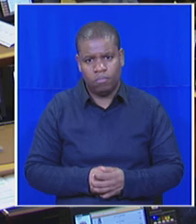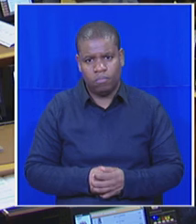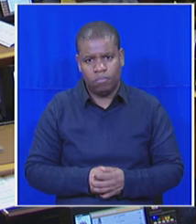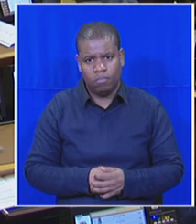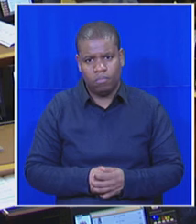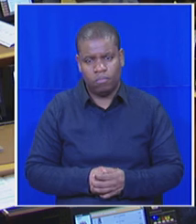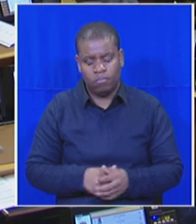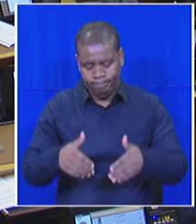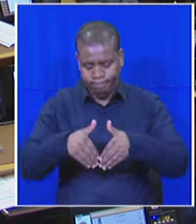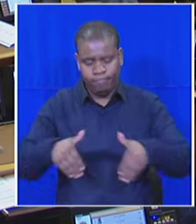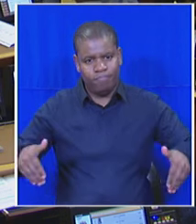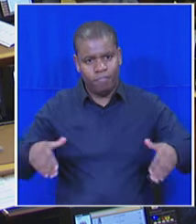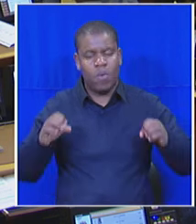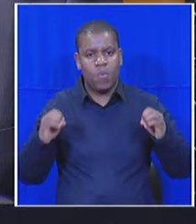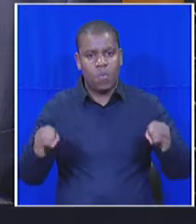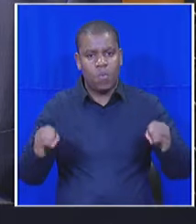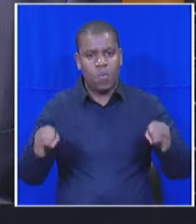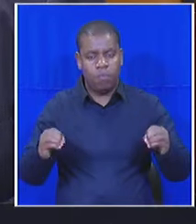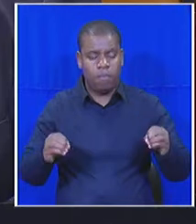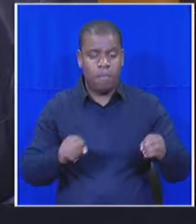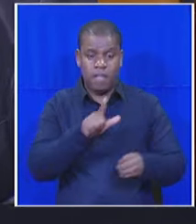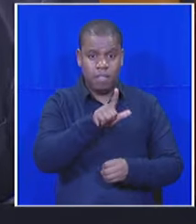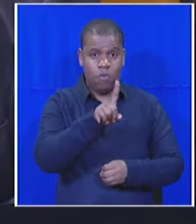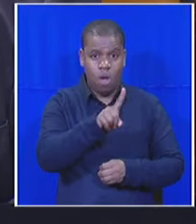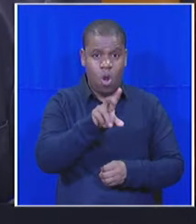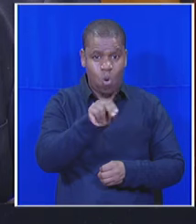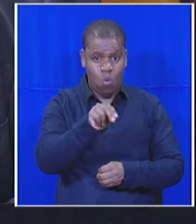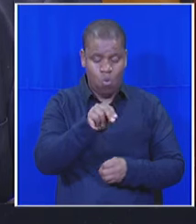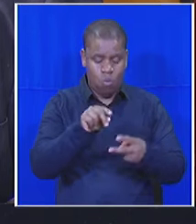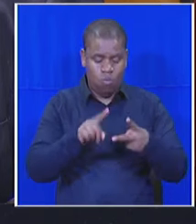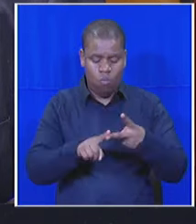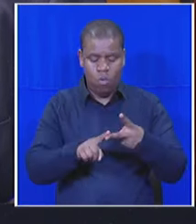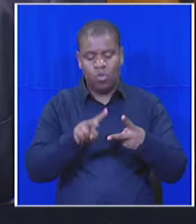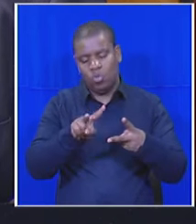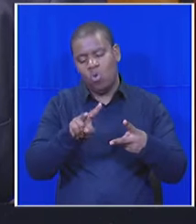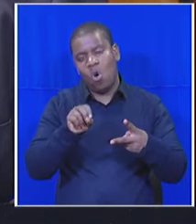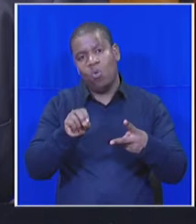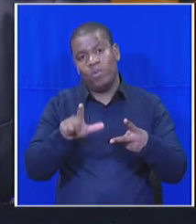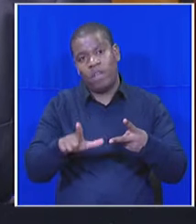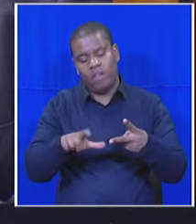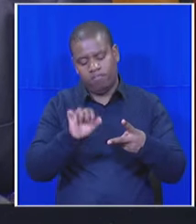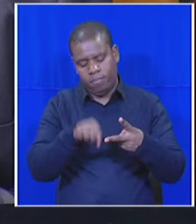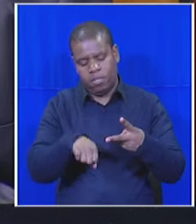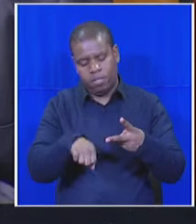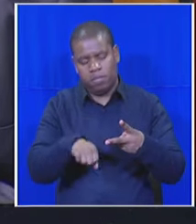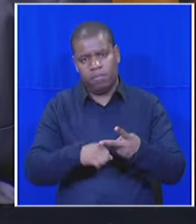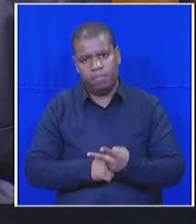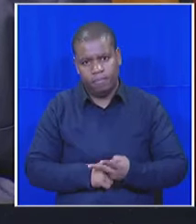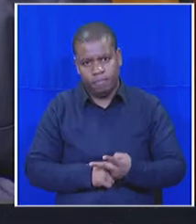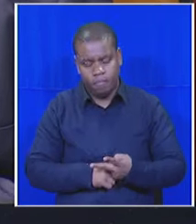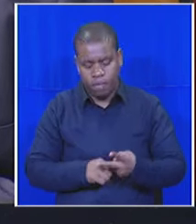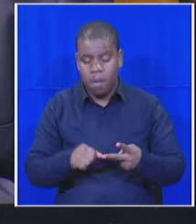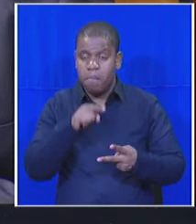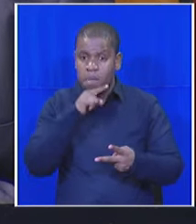No abstentions, 71 noes, 207 yes votes. The vote